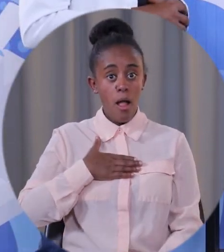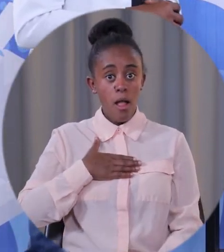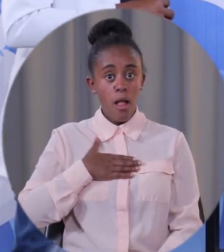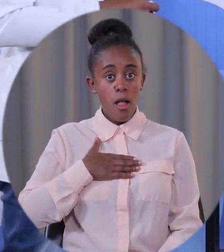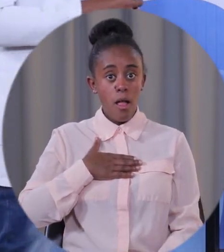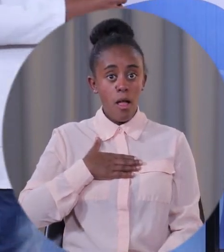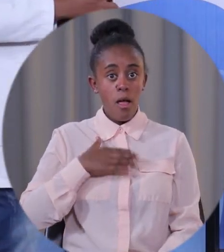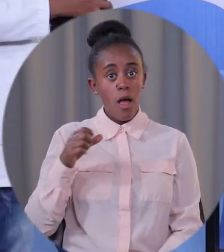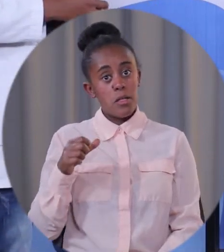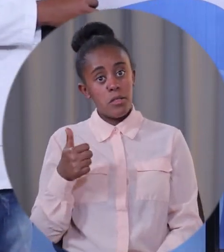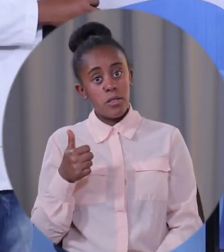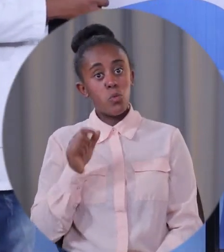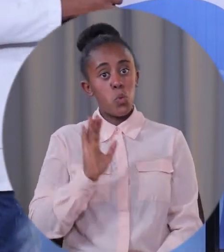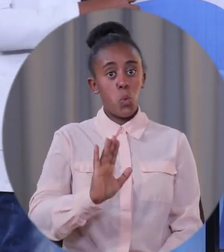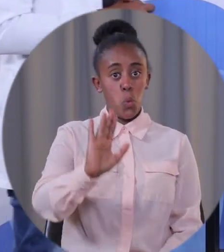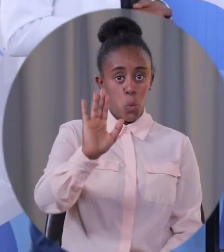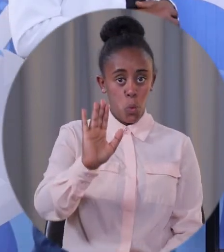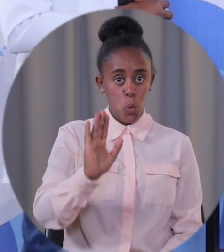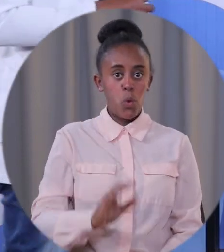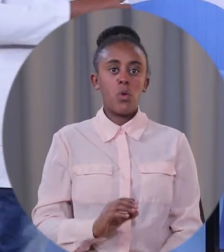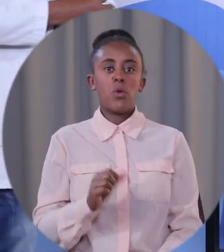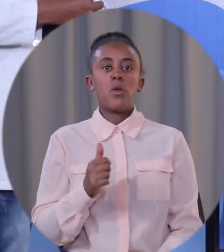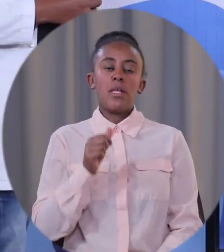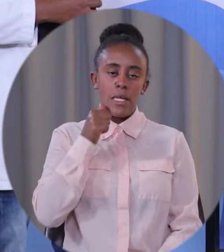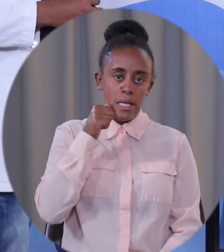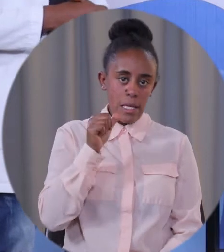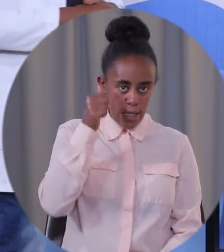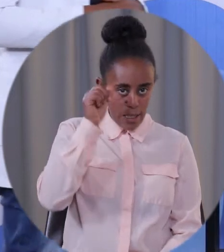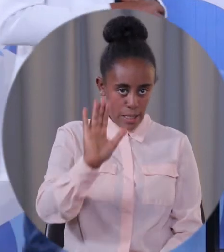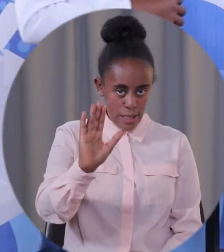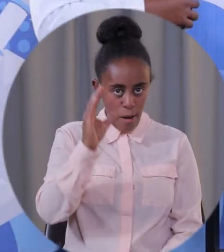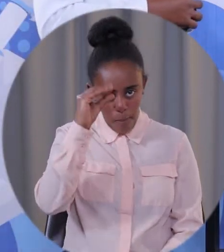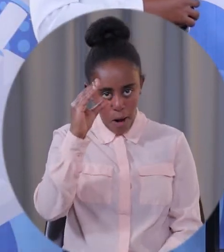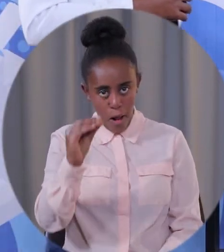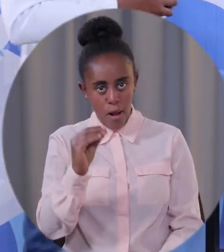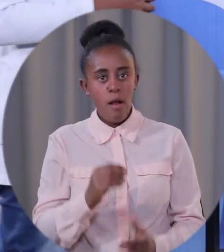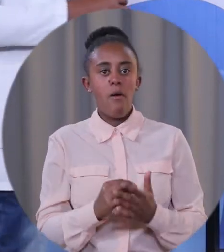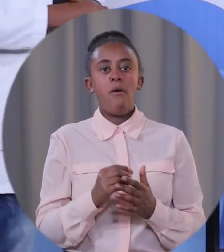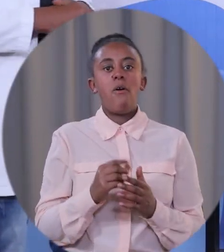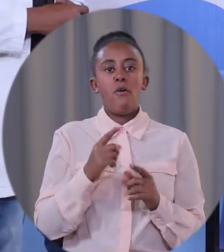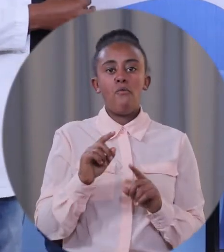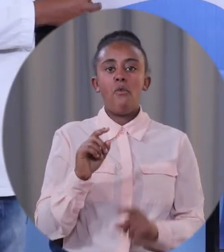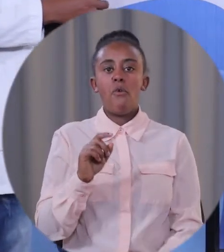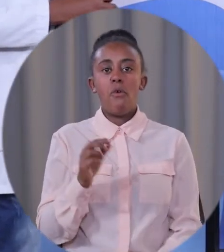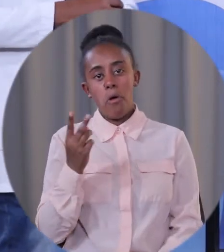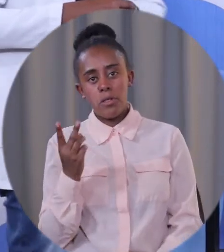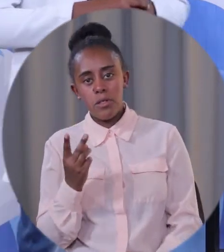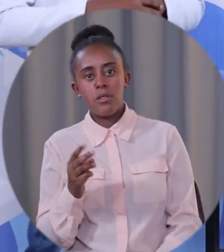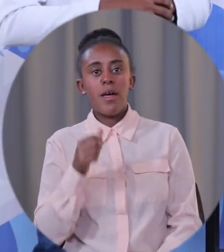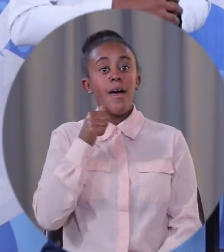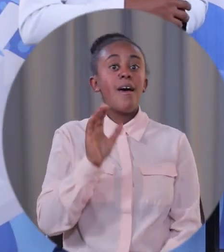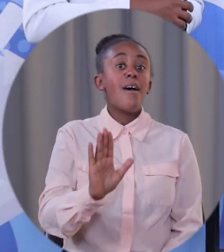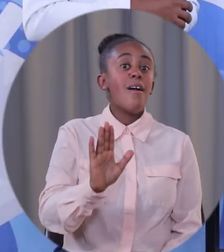for either, your for either, his for men, our for either,